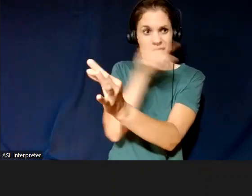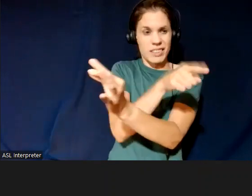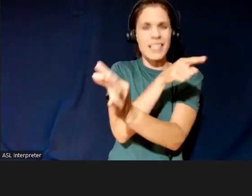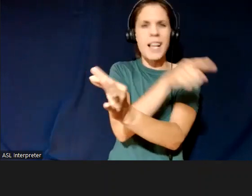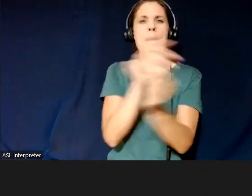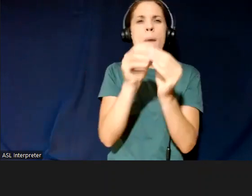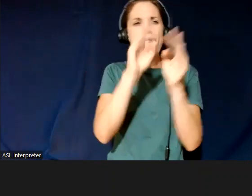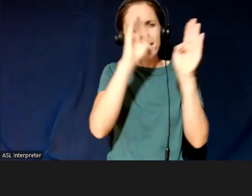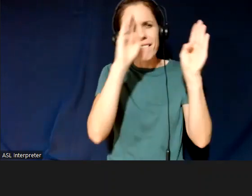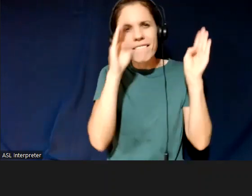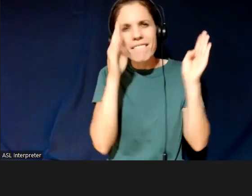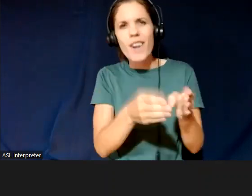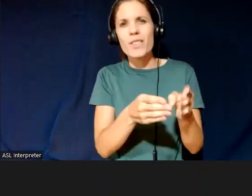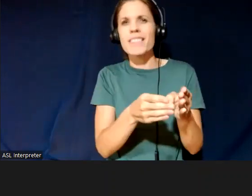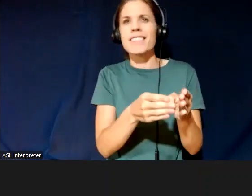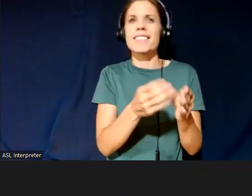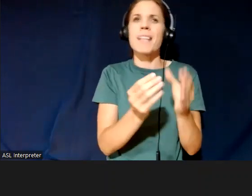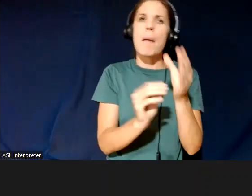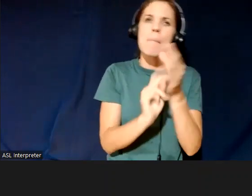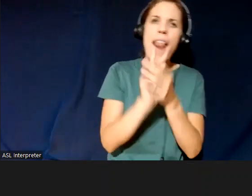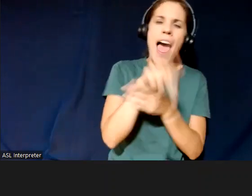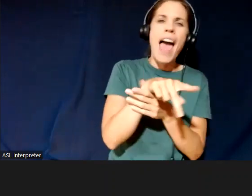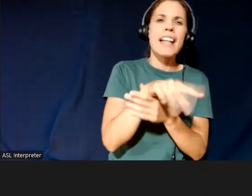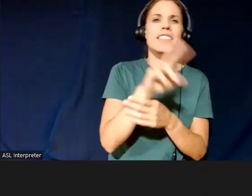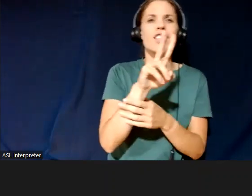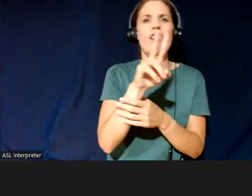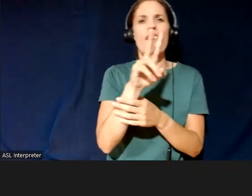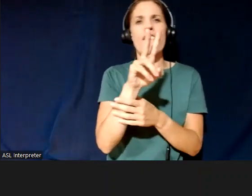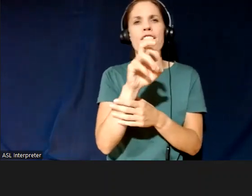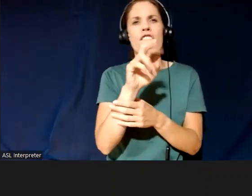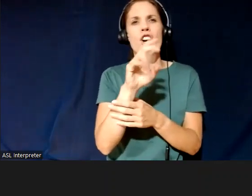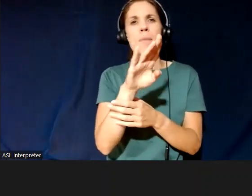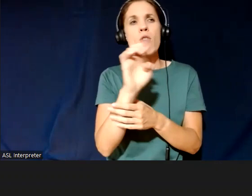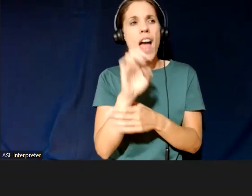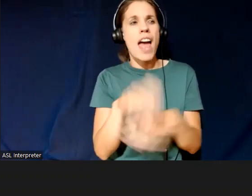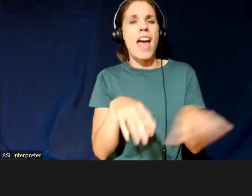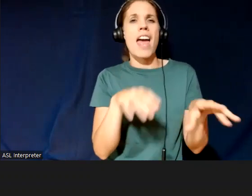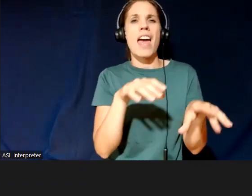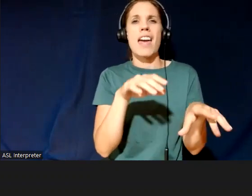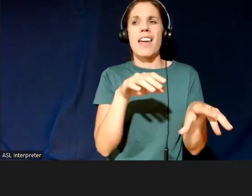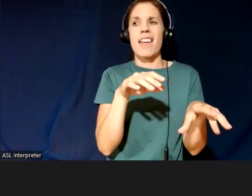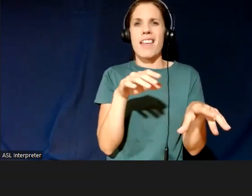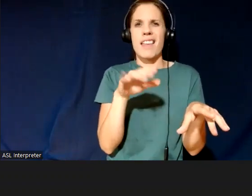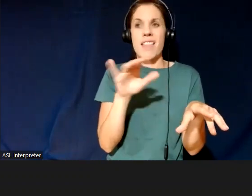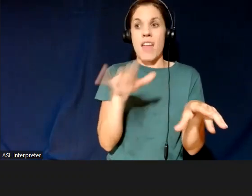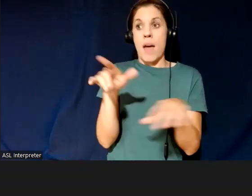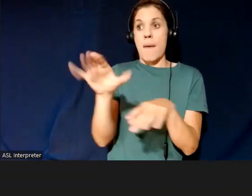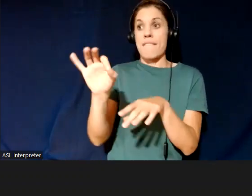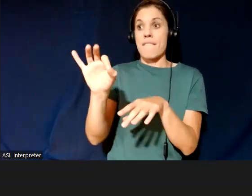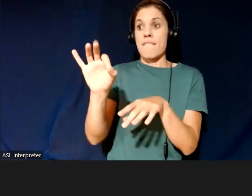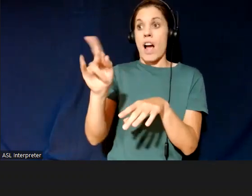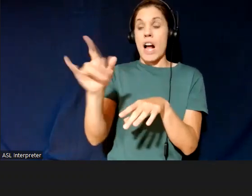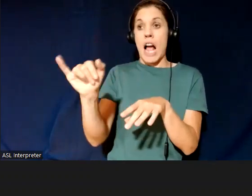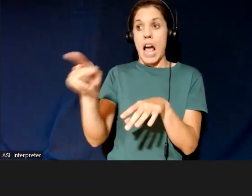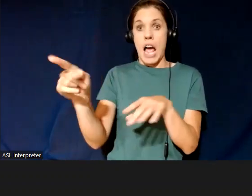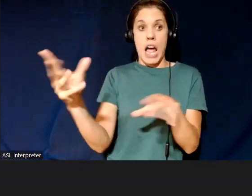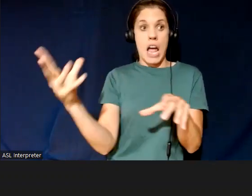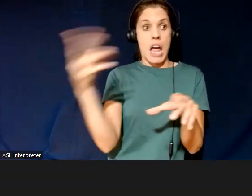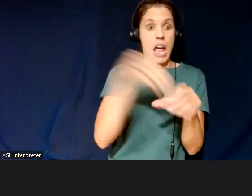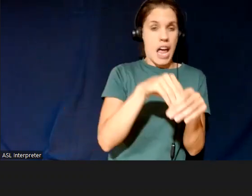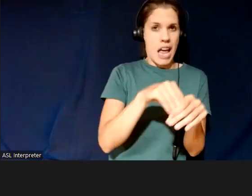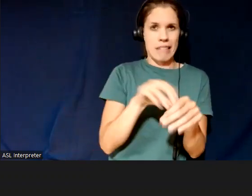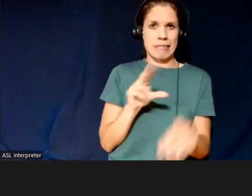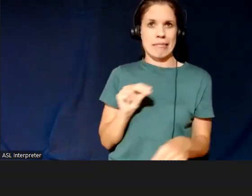and invertebrates. So if that's something that you're really interested in, please don't hesitate to look through the framework and let me know if there's ways